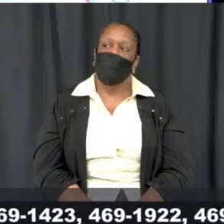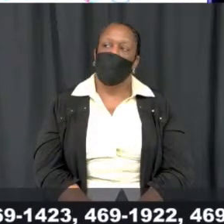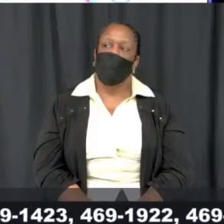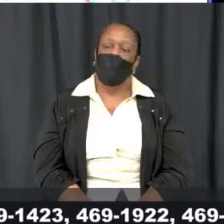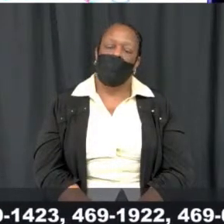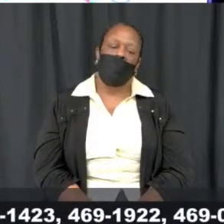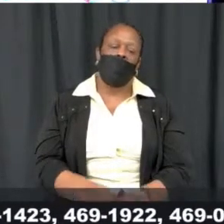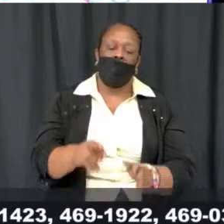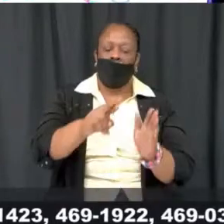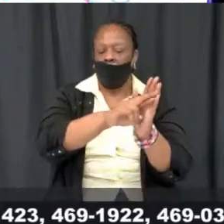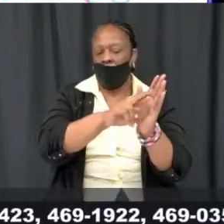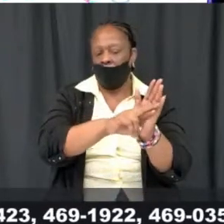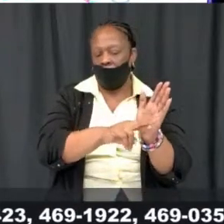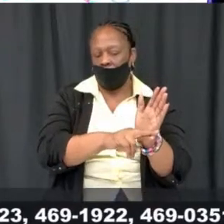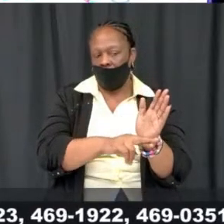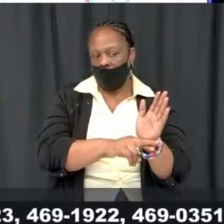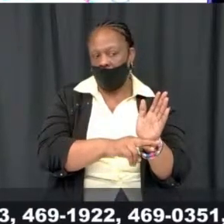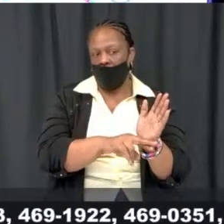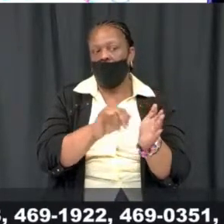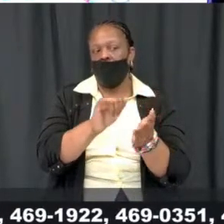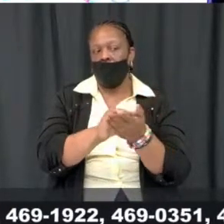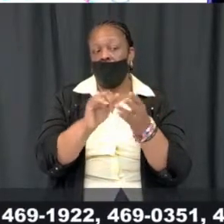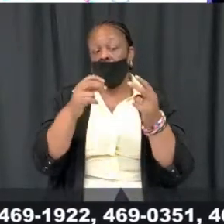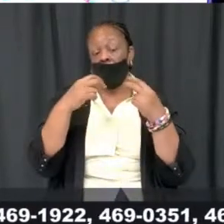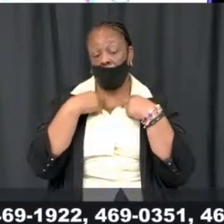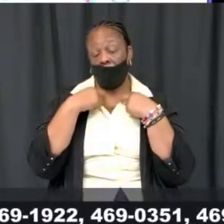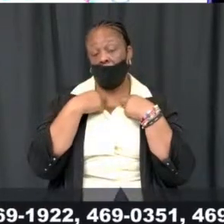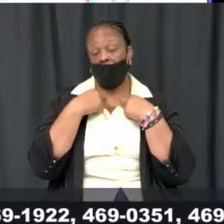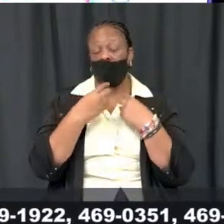issued since last year